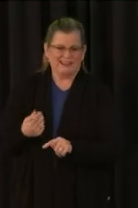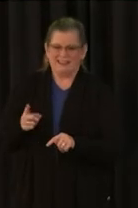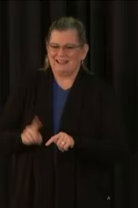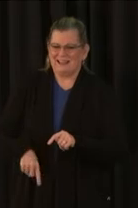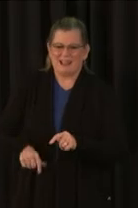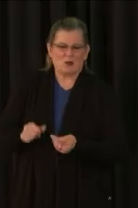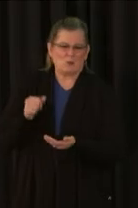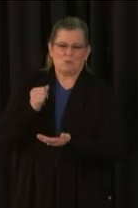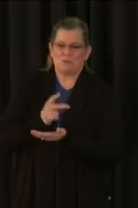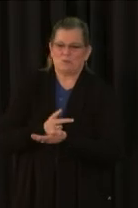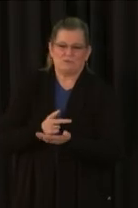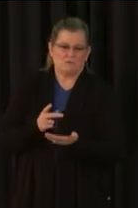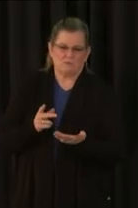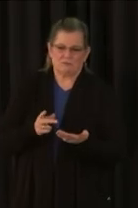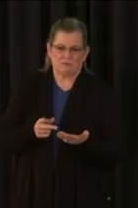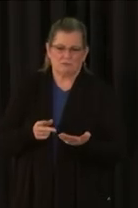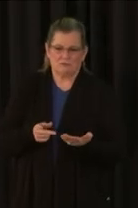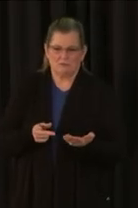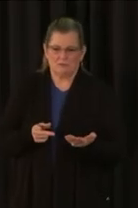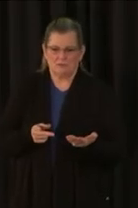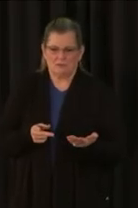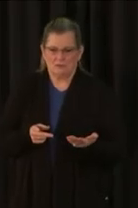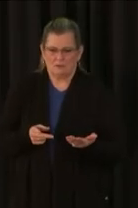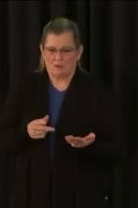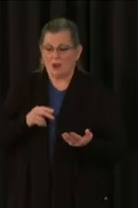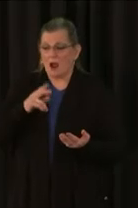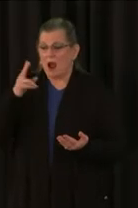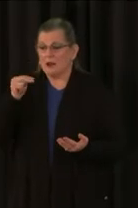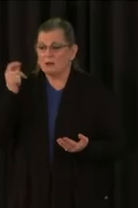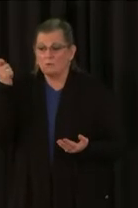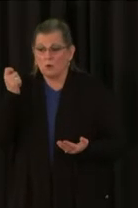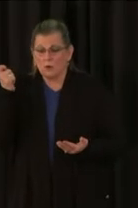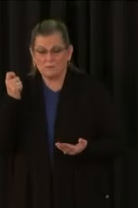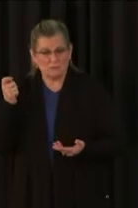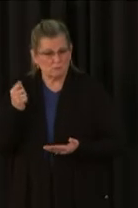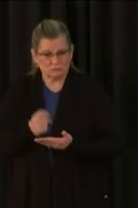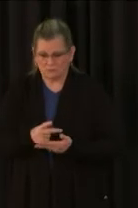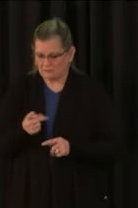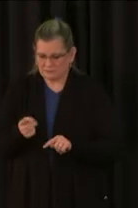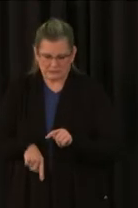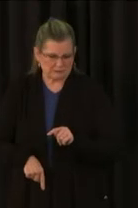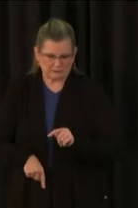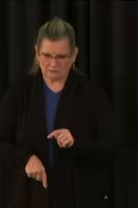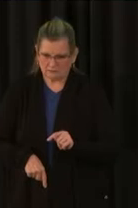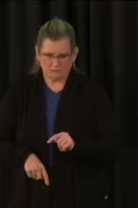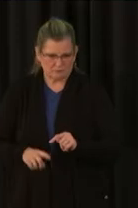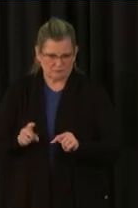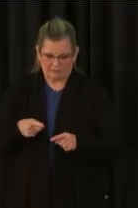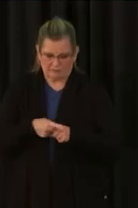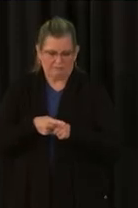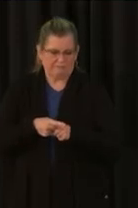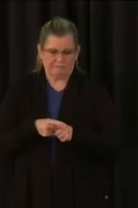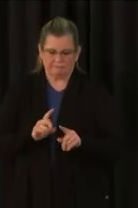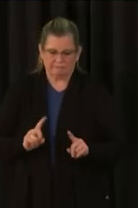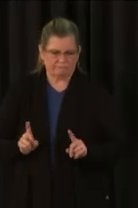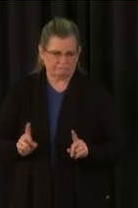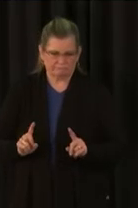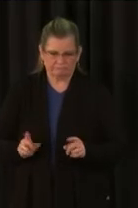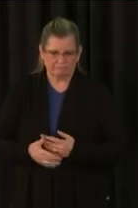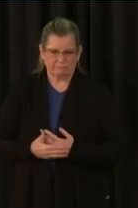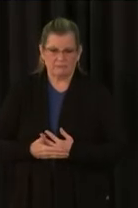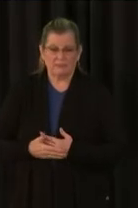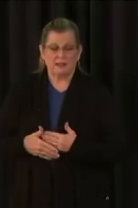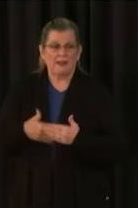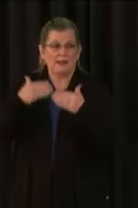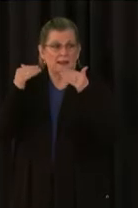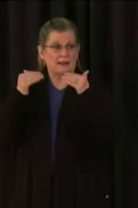PUA unemployment assistance. Okay. I'm going on to the next slide, and here are just some quick